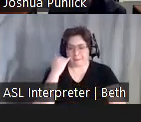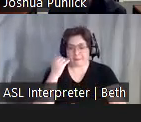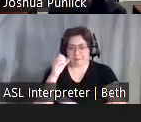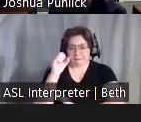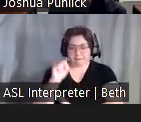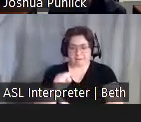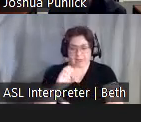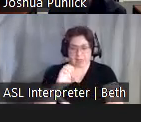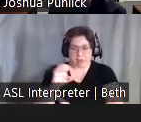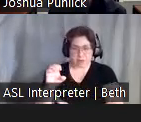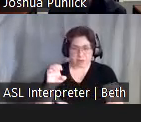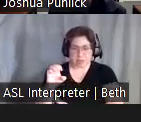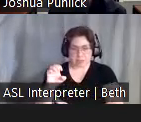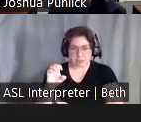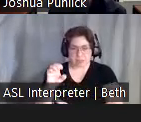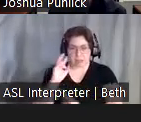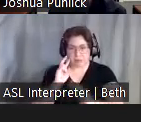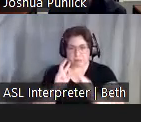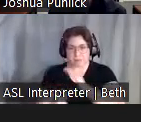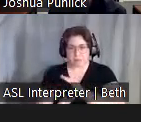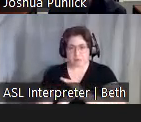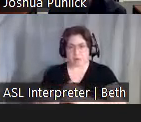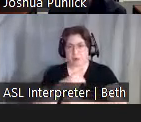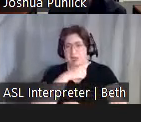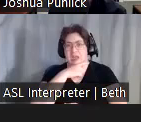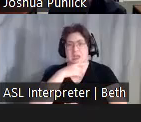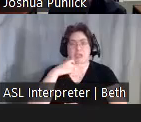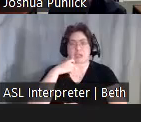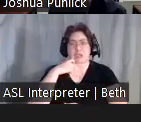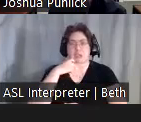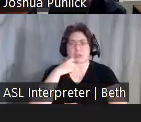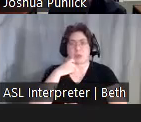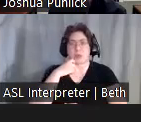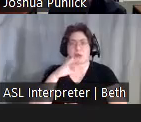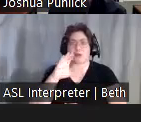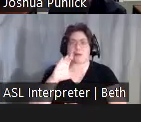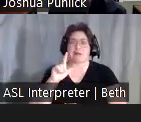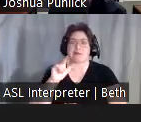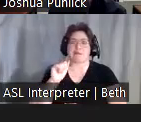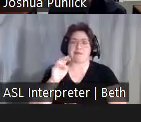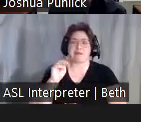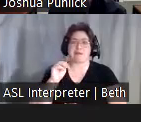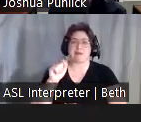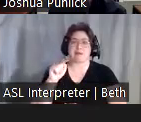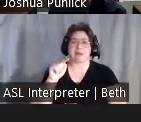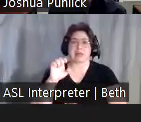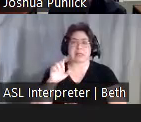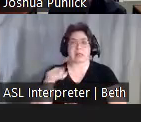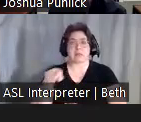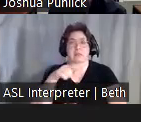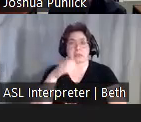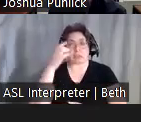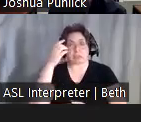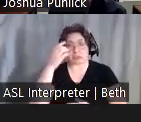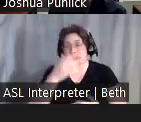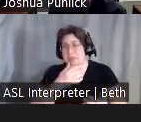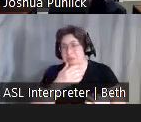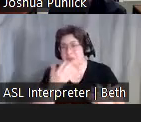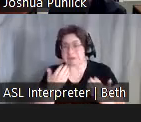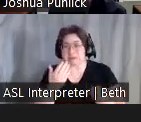have drier climate under modeled scenarios, do you anticipate backing off the prescribed fire